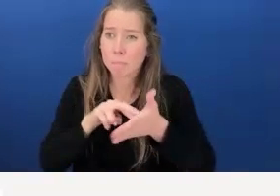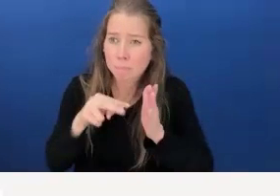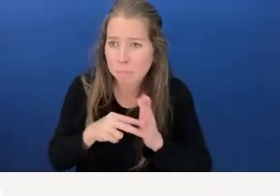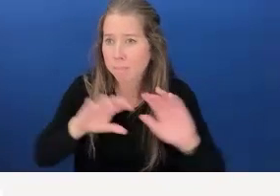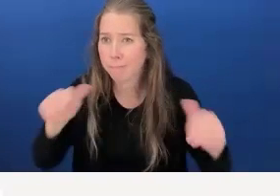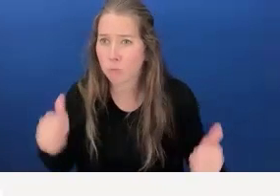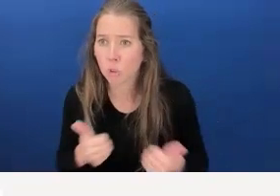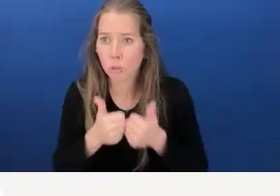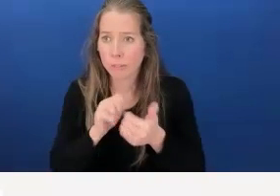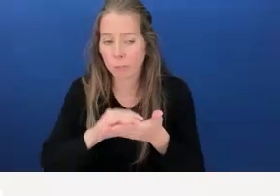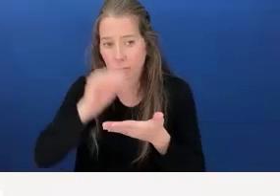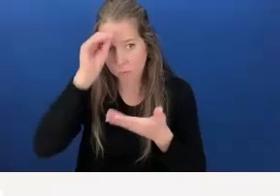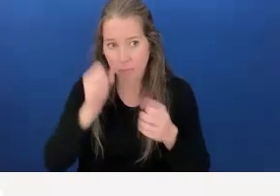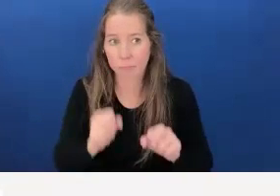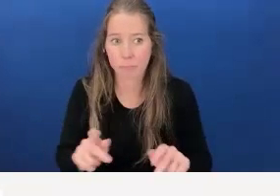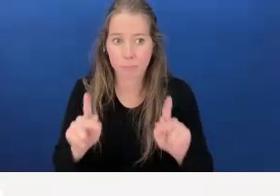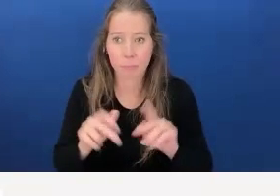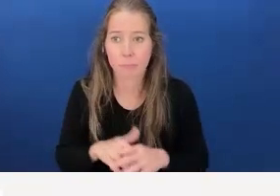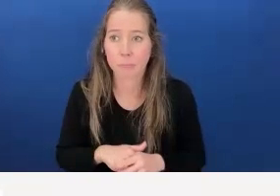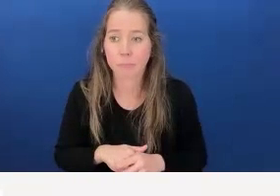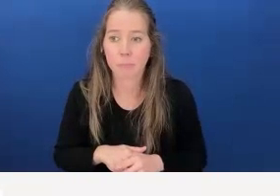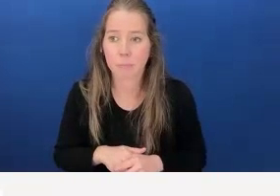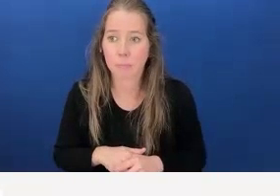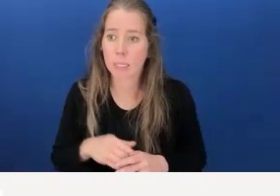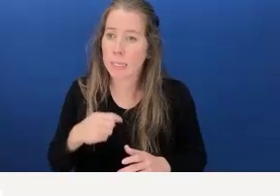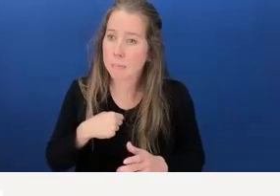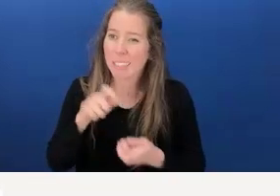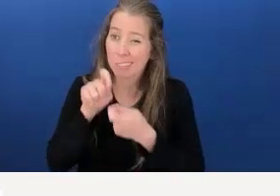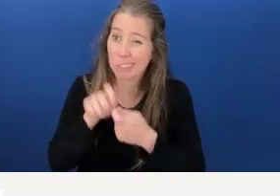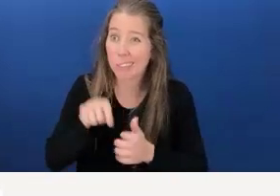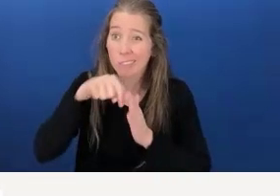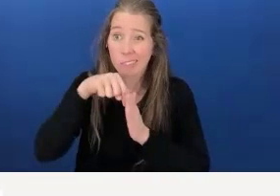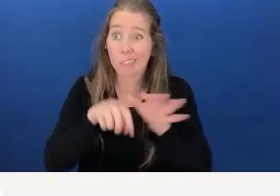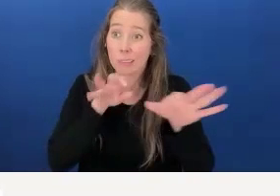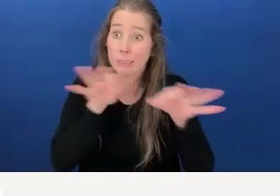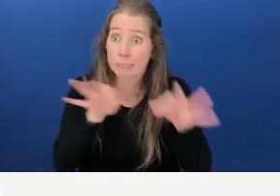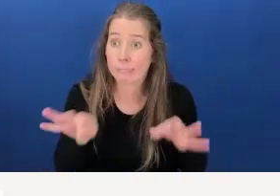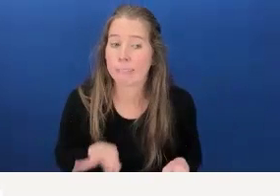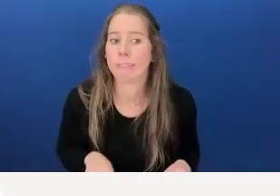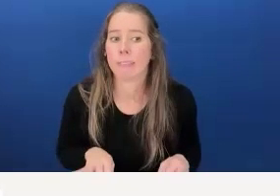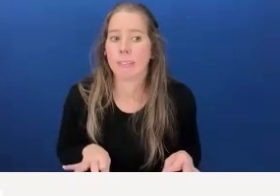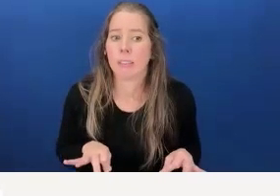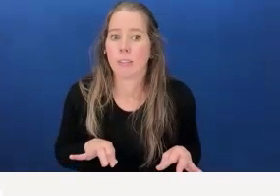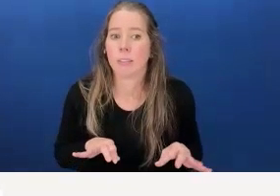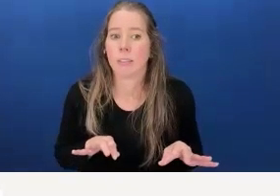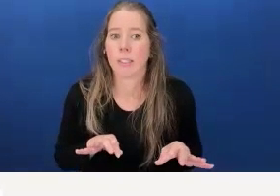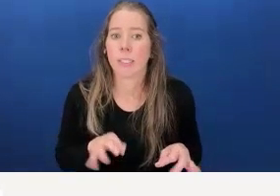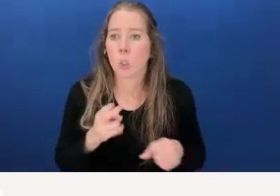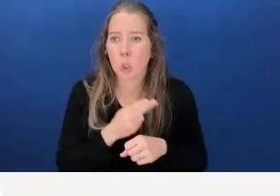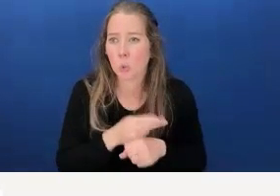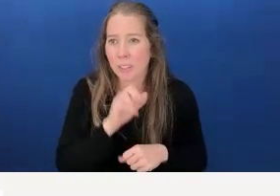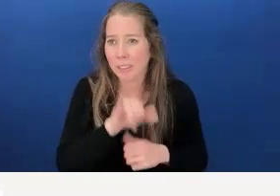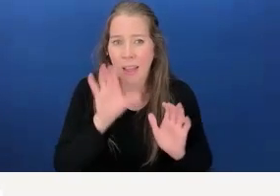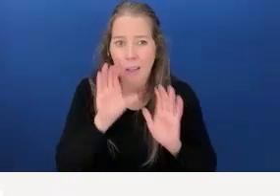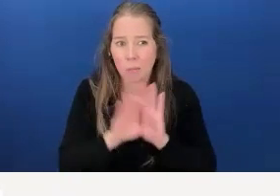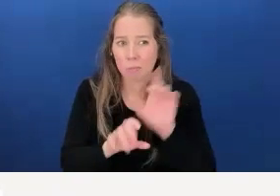challenging learning opportunities. I won't go into details today on using this graphic